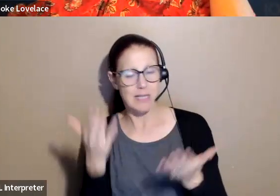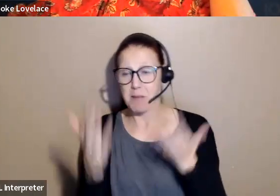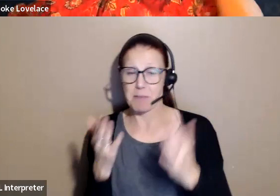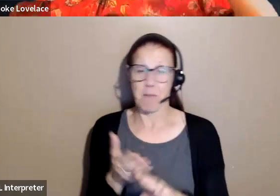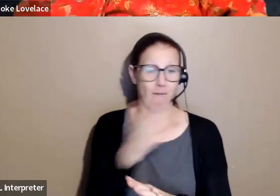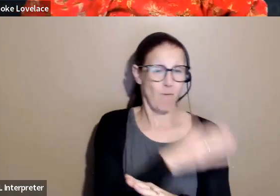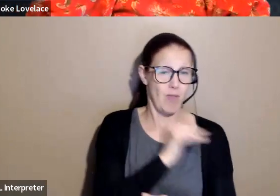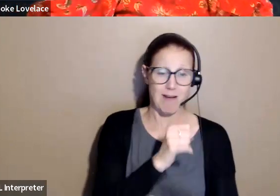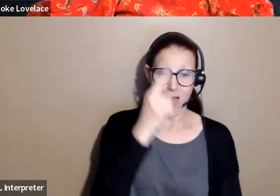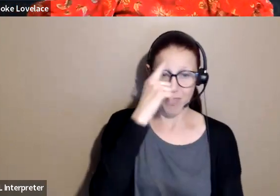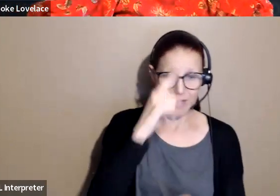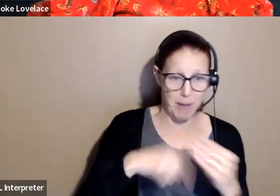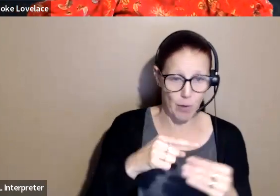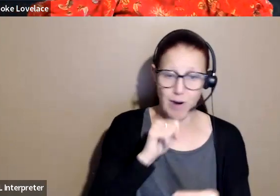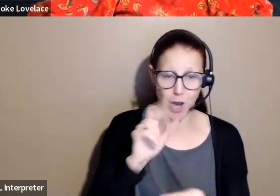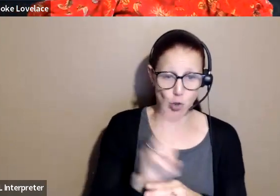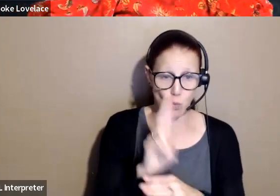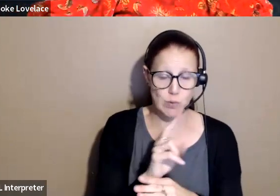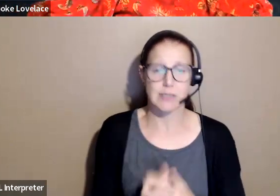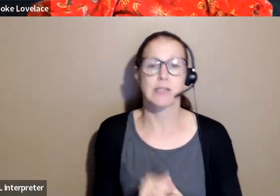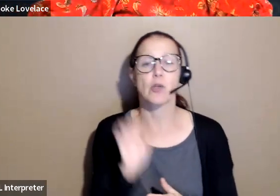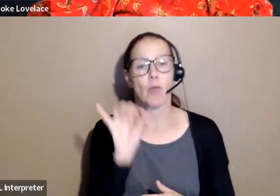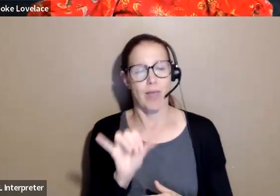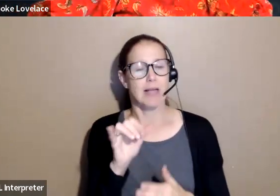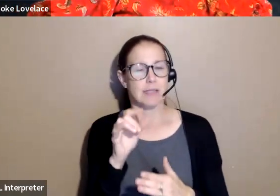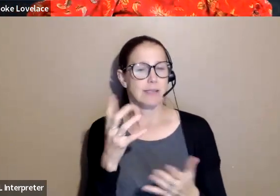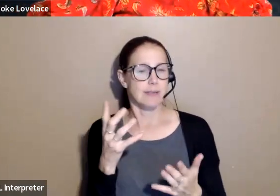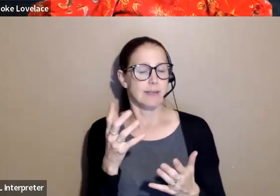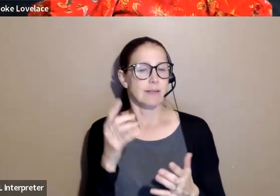thought about and used previously. And so that's kind of the thinking behind that.